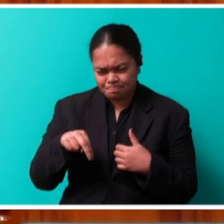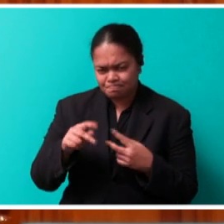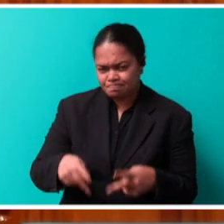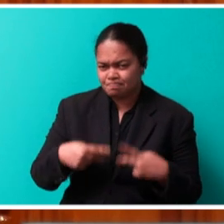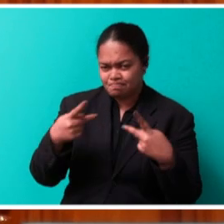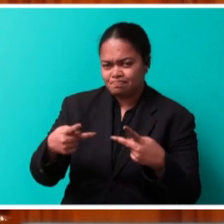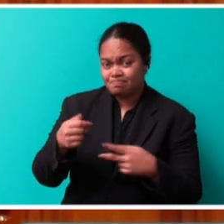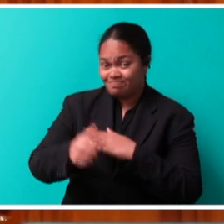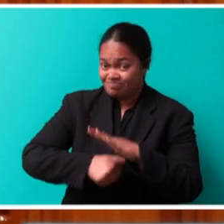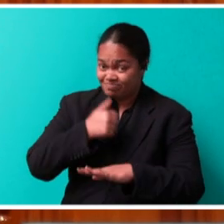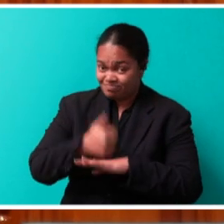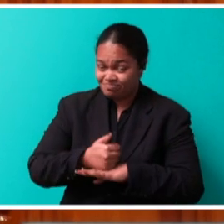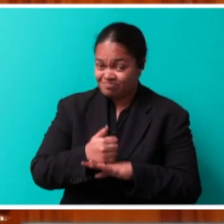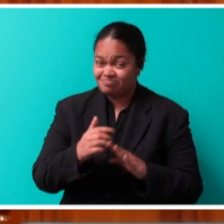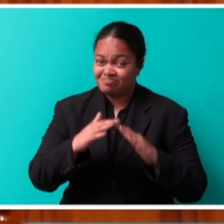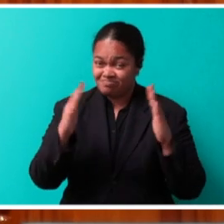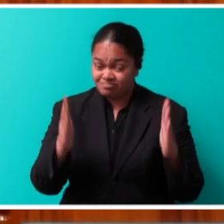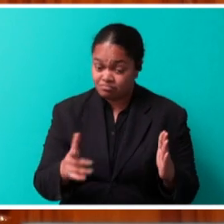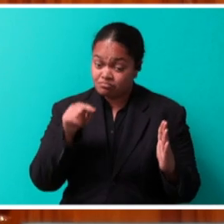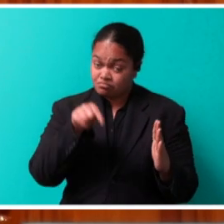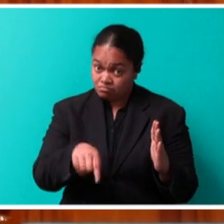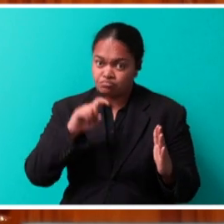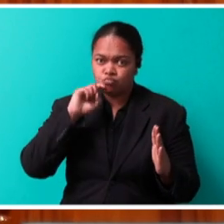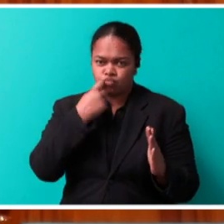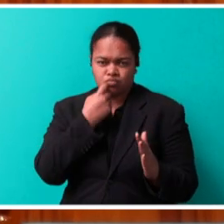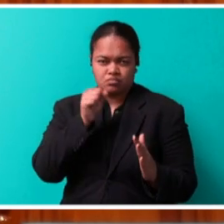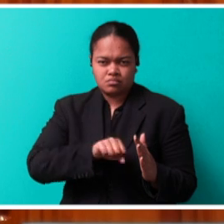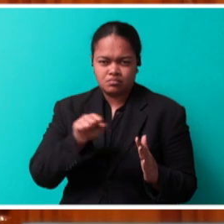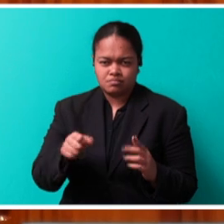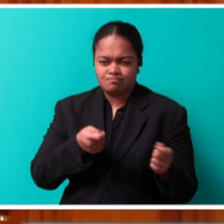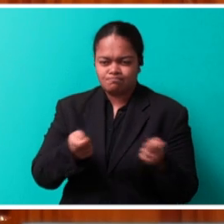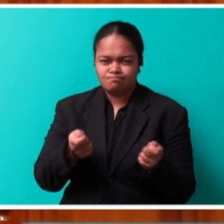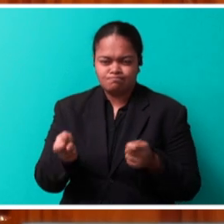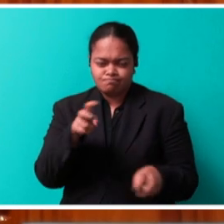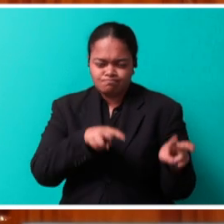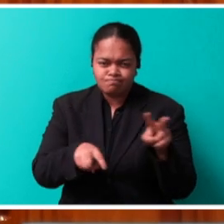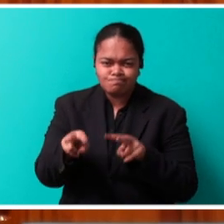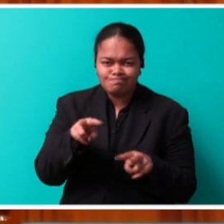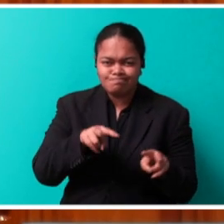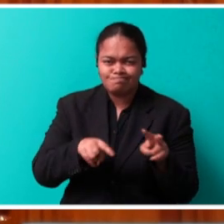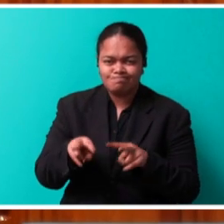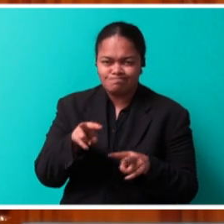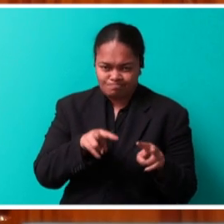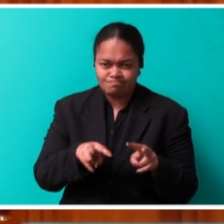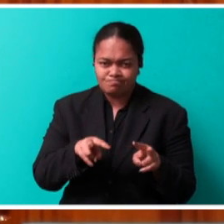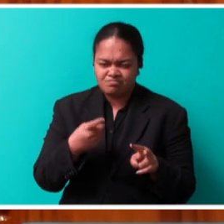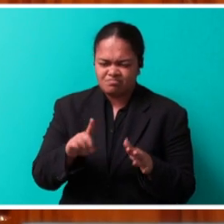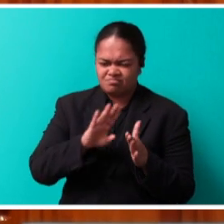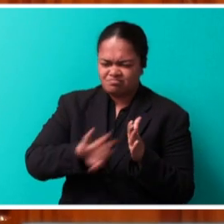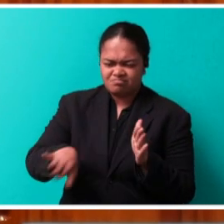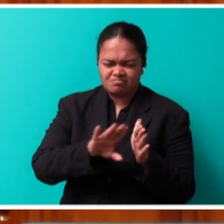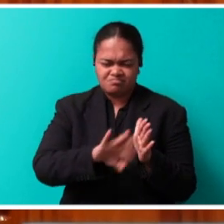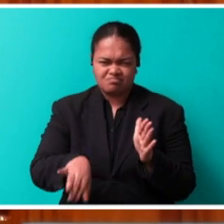establishment of an institution, a body that will consolidate oversight and eliminate overlaps between the